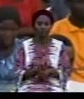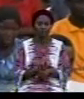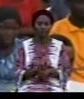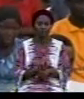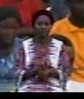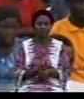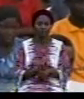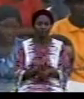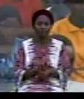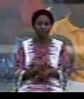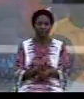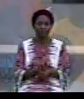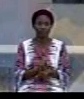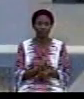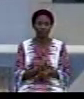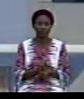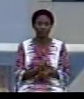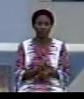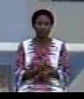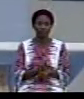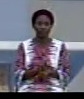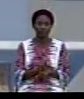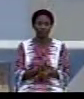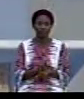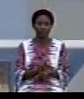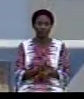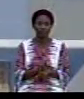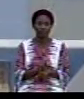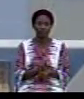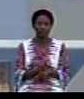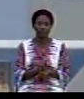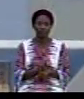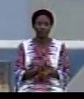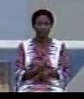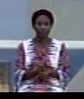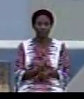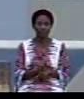empty chairs. We have enough chairs for everybody. God bless you in Jesus' name.